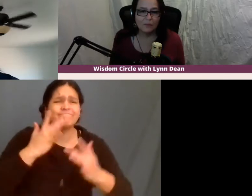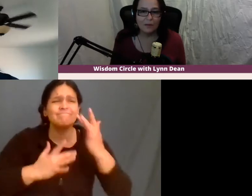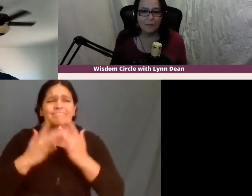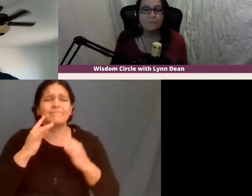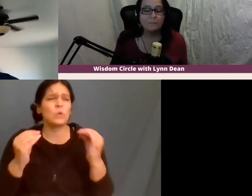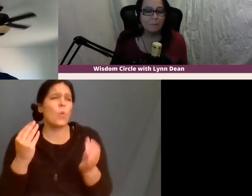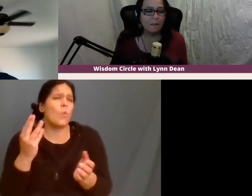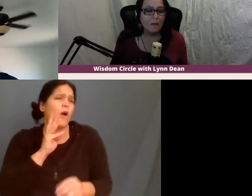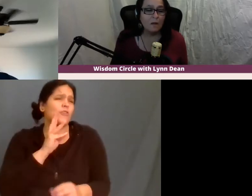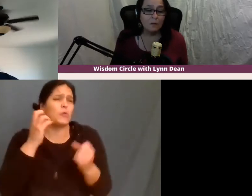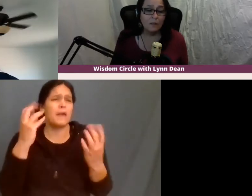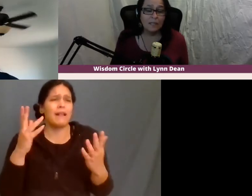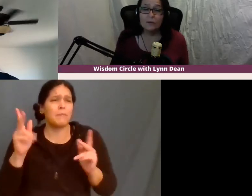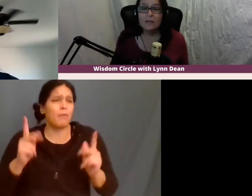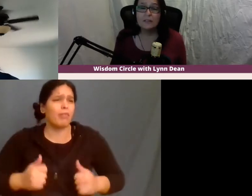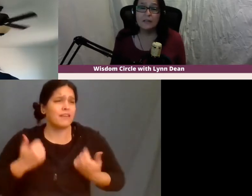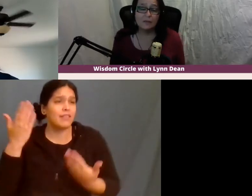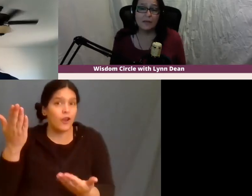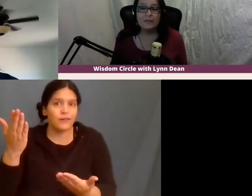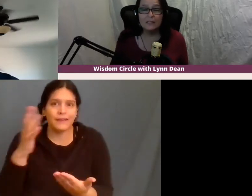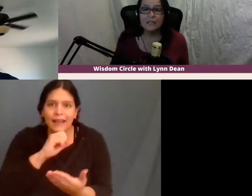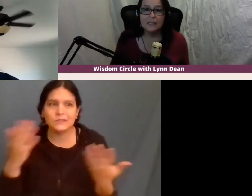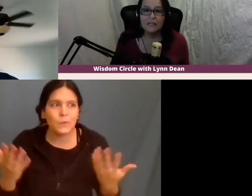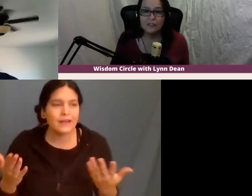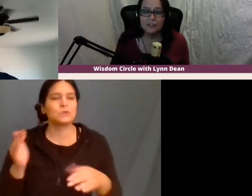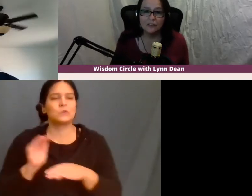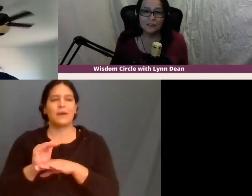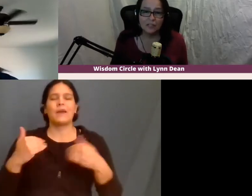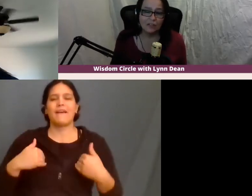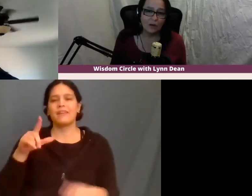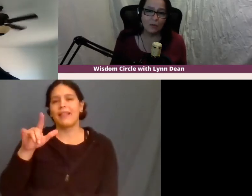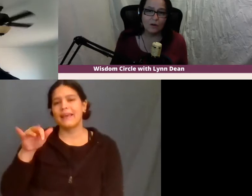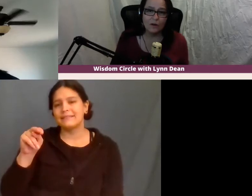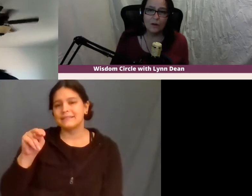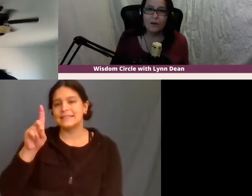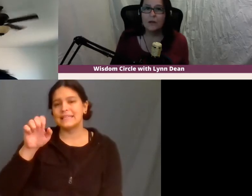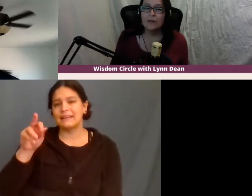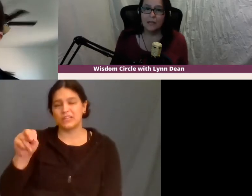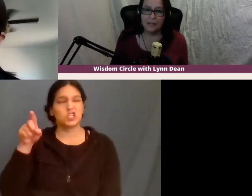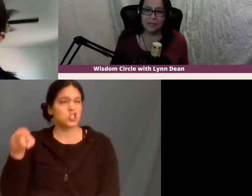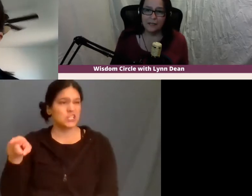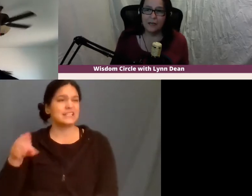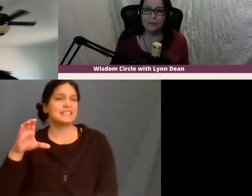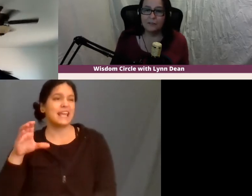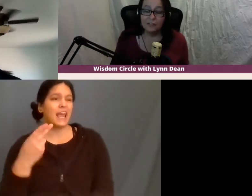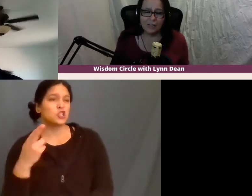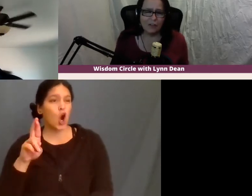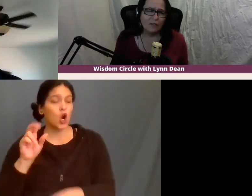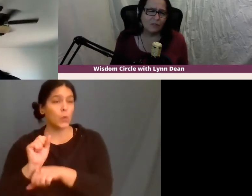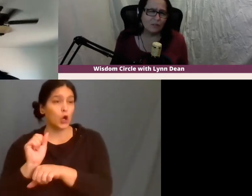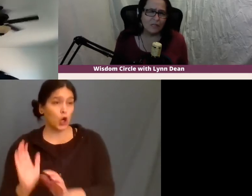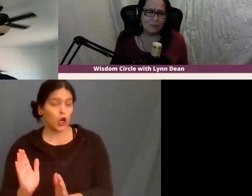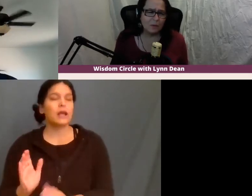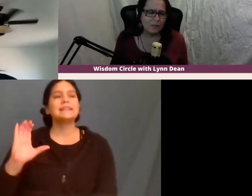up there. Well, guess what? Tonight we have Lynn Dean, and she is the CHR worker. And CHR